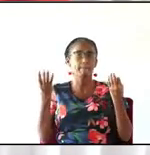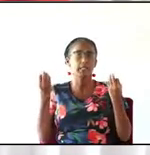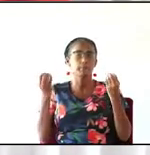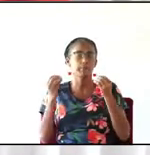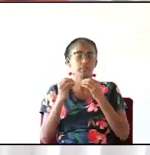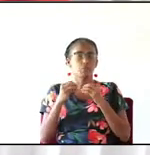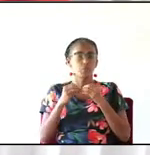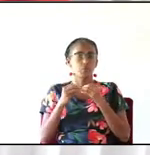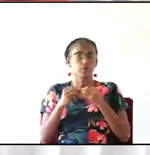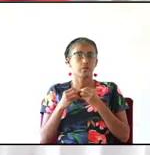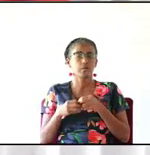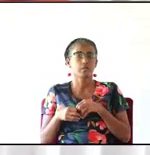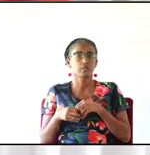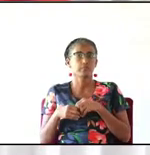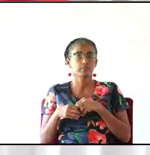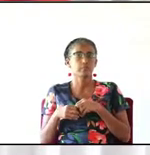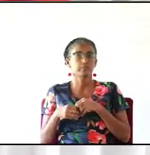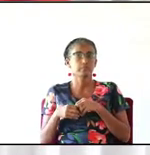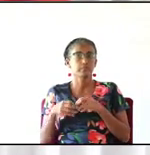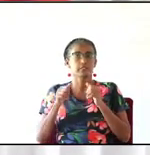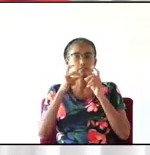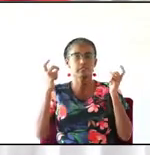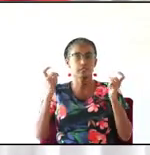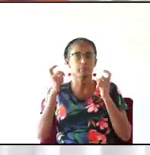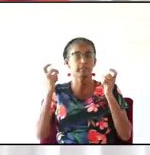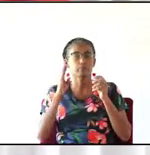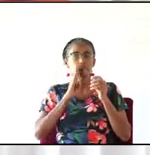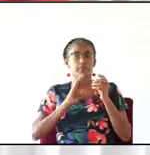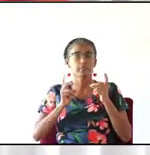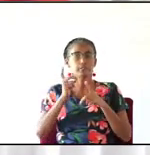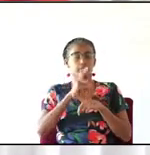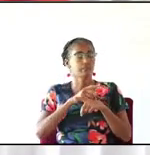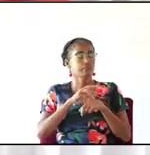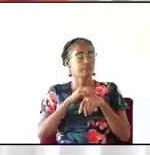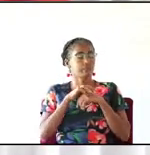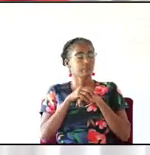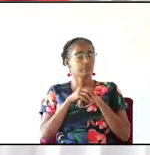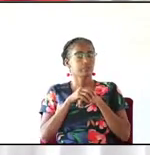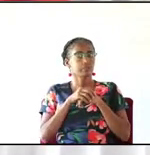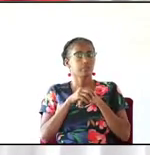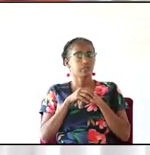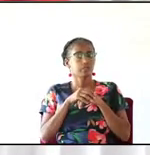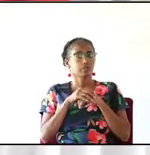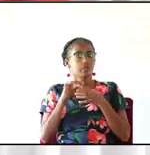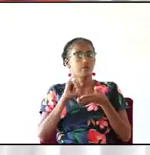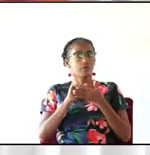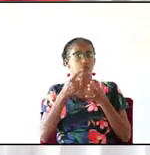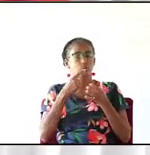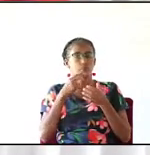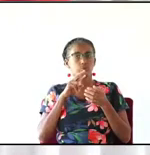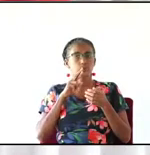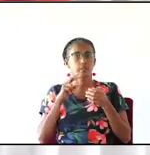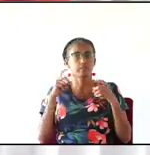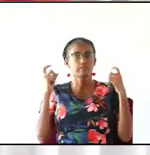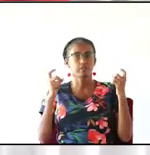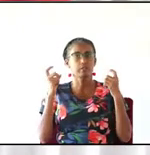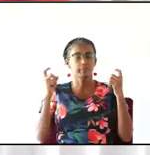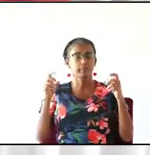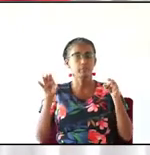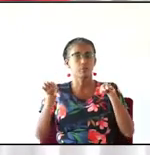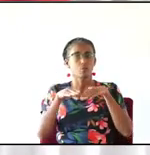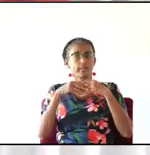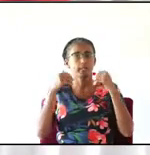many, many years to come, celebrating birthdays. And finally, and maybe those who are celebrating wedding